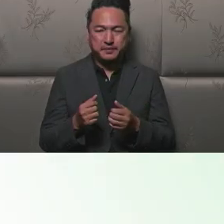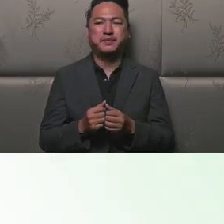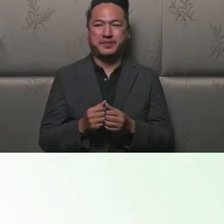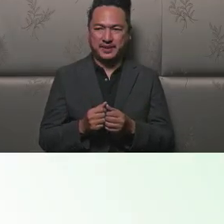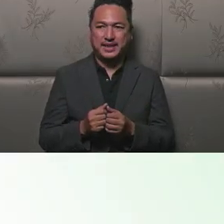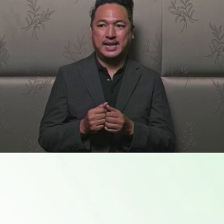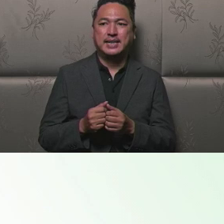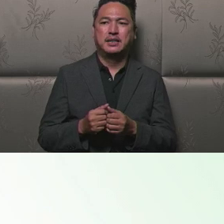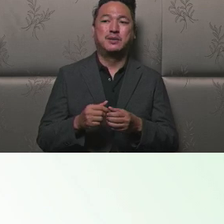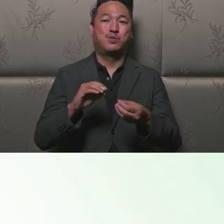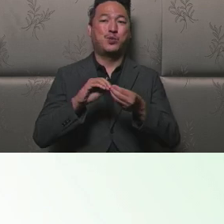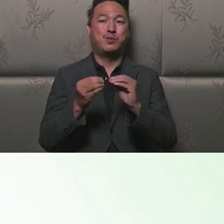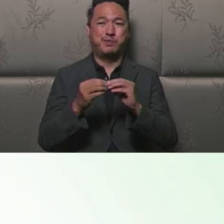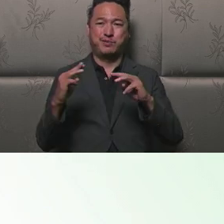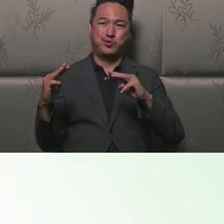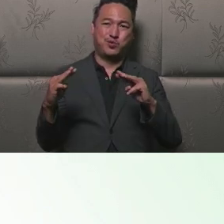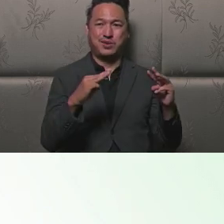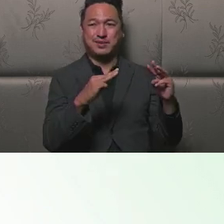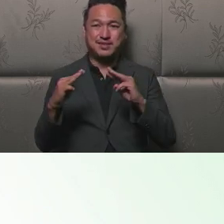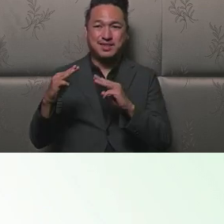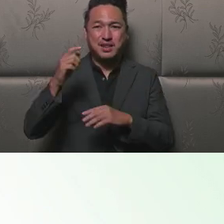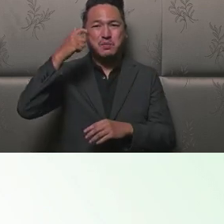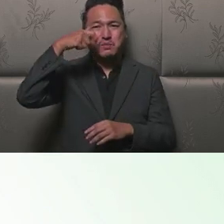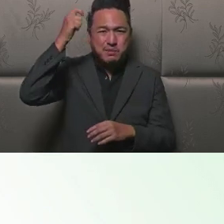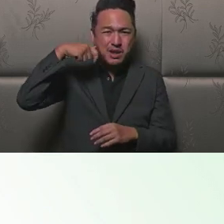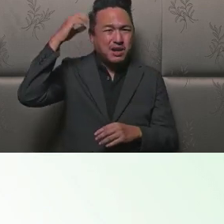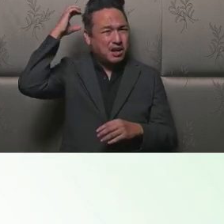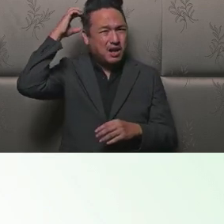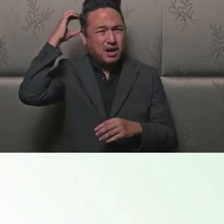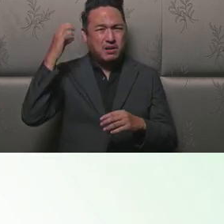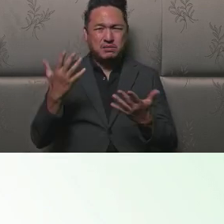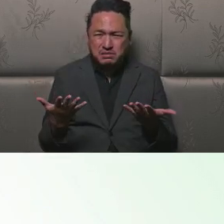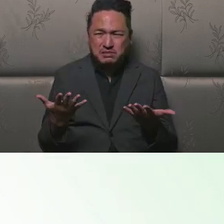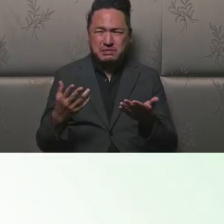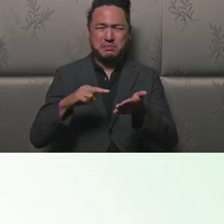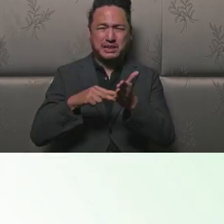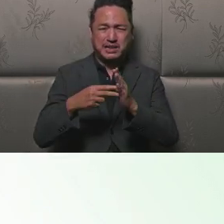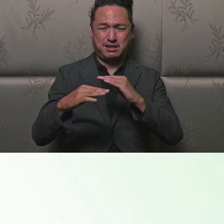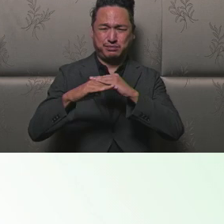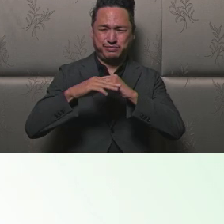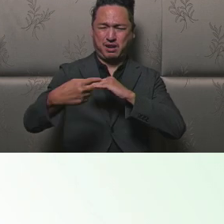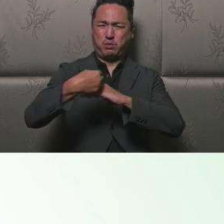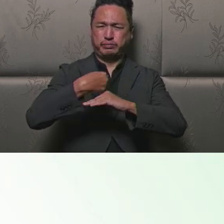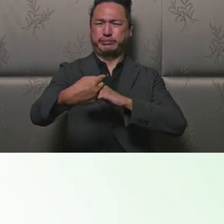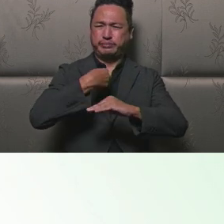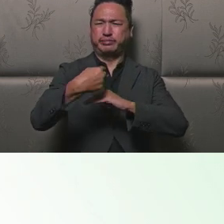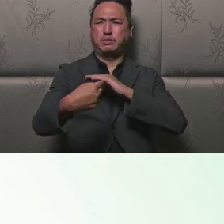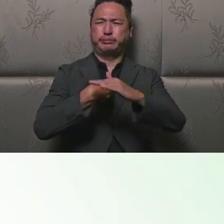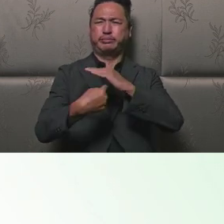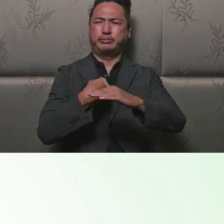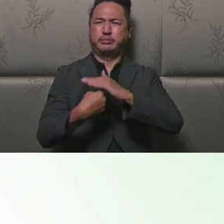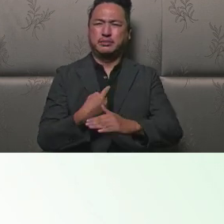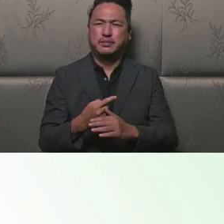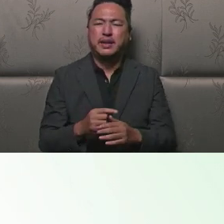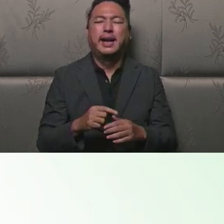that Noor spoke, and I don't see her in the audience now, but she was part of the opening session this morning. And so I think she